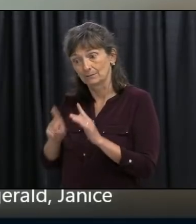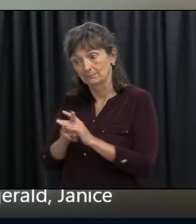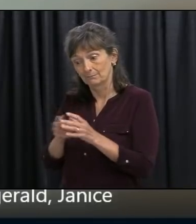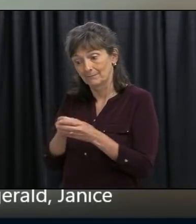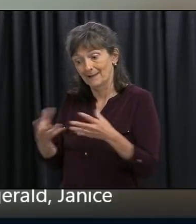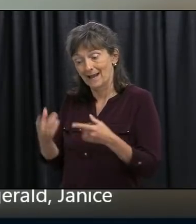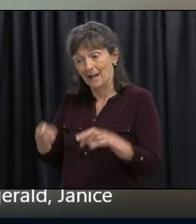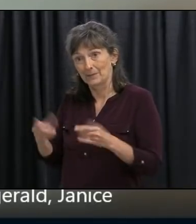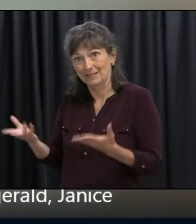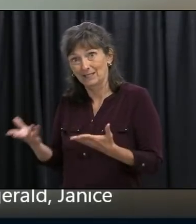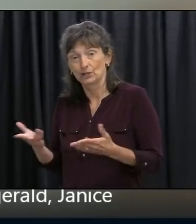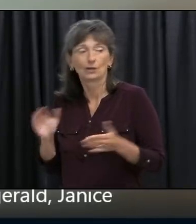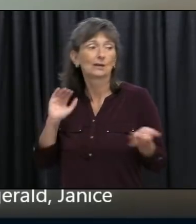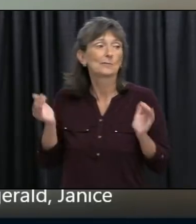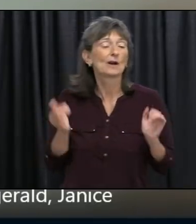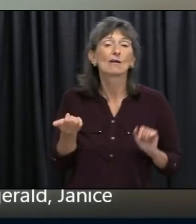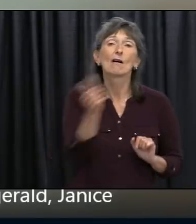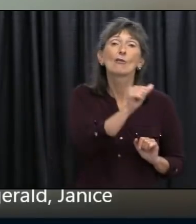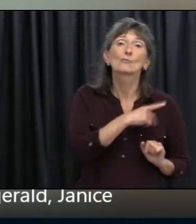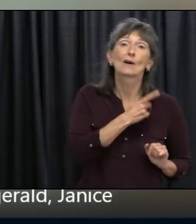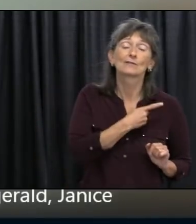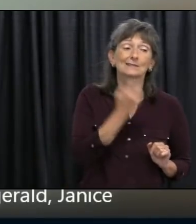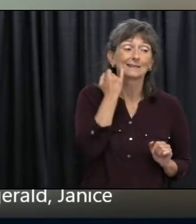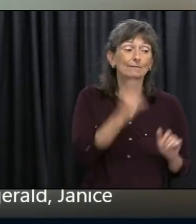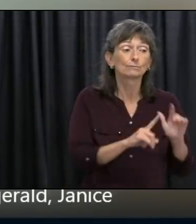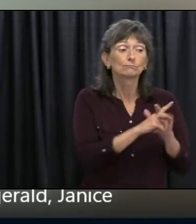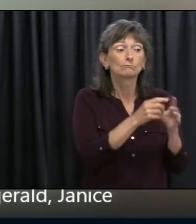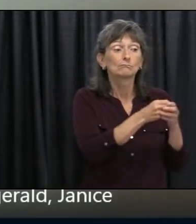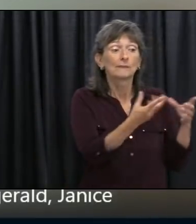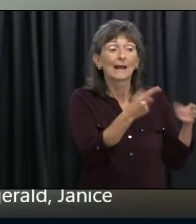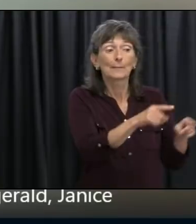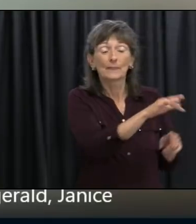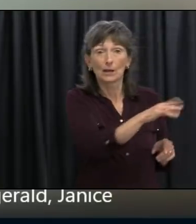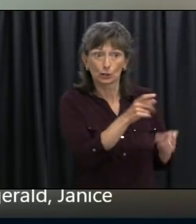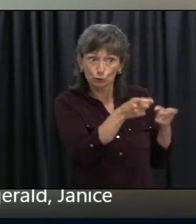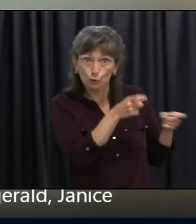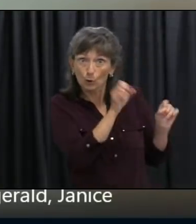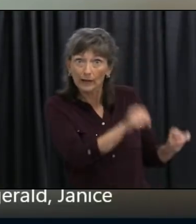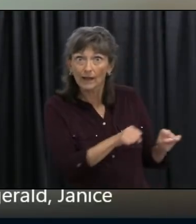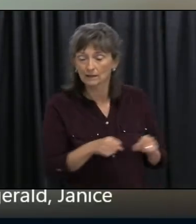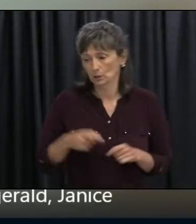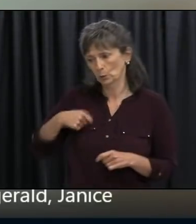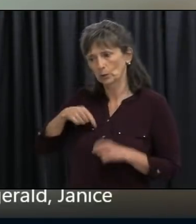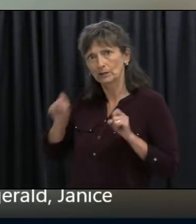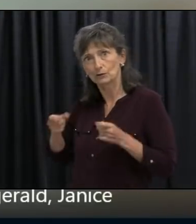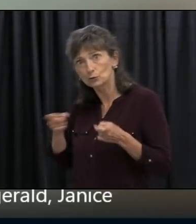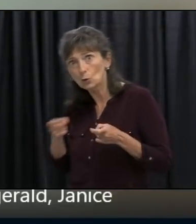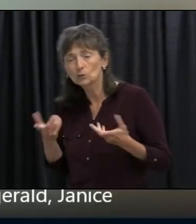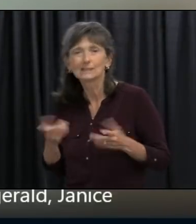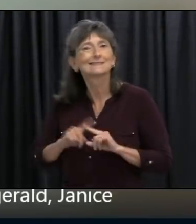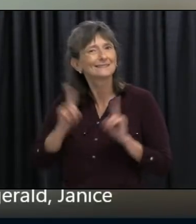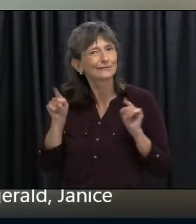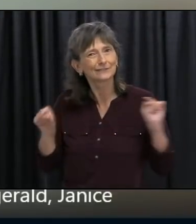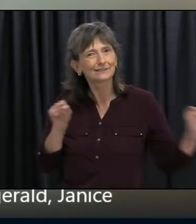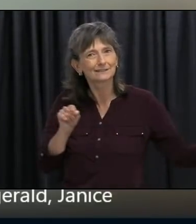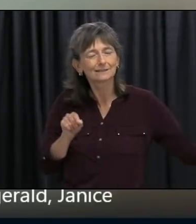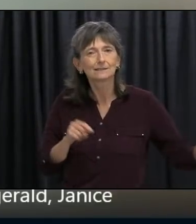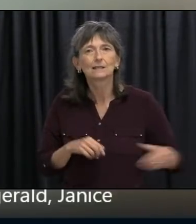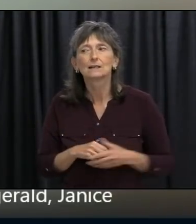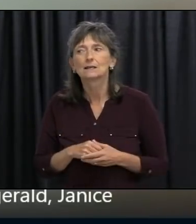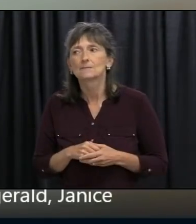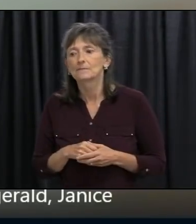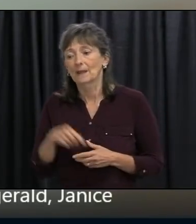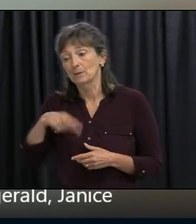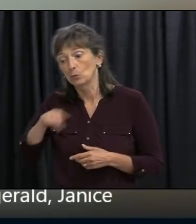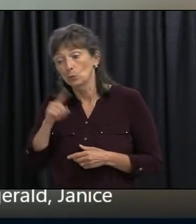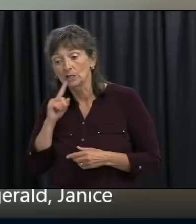what is our capacity to be able to work that outbreak and make sure that we do effective contact tracing